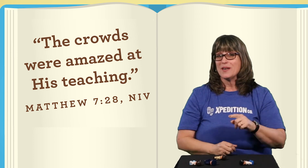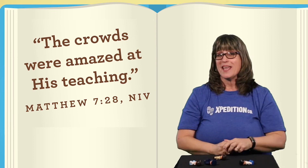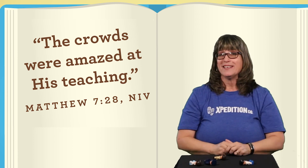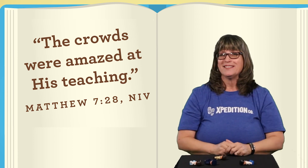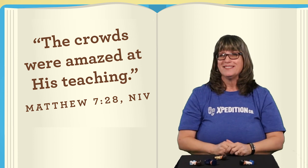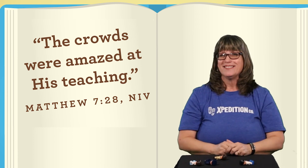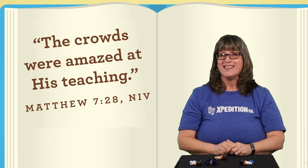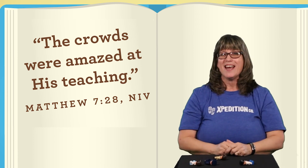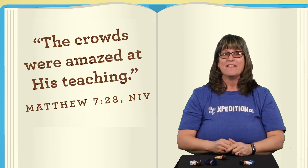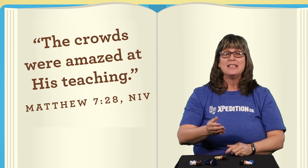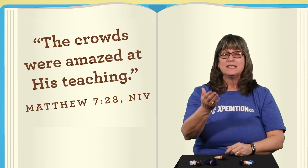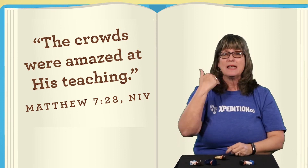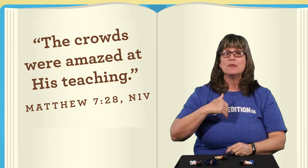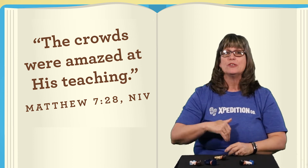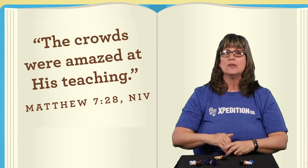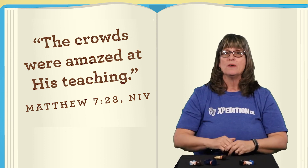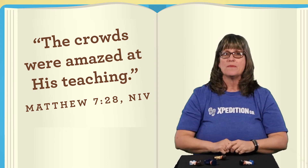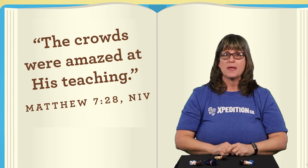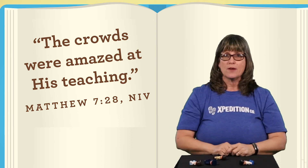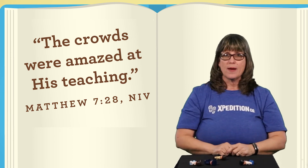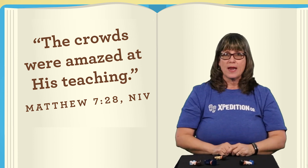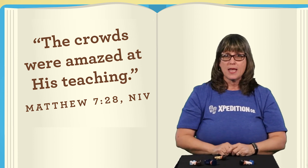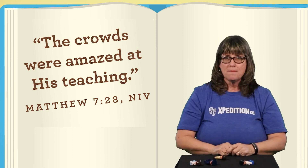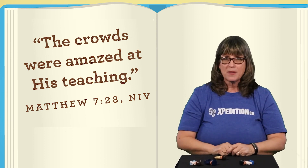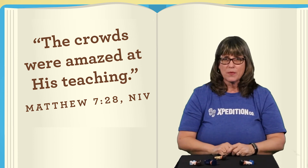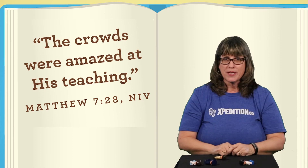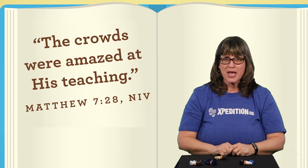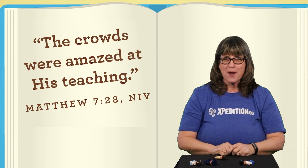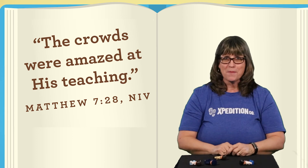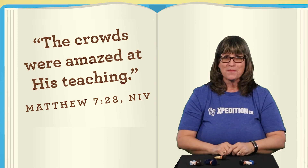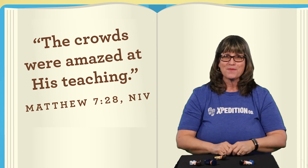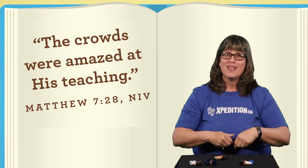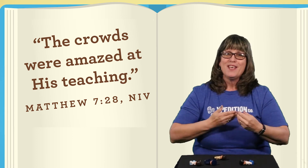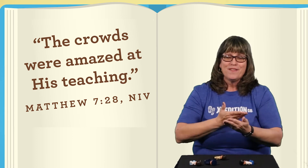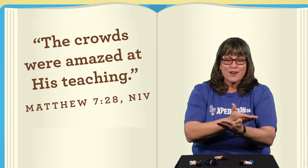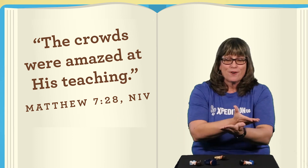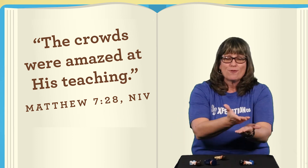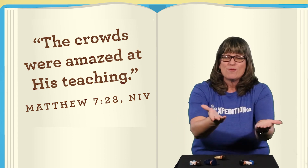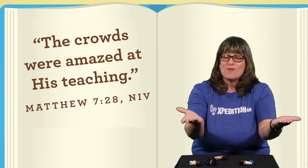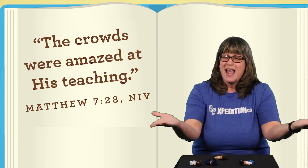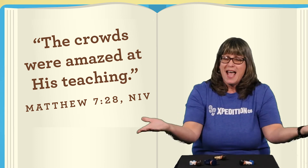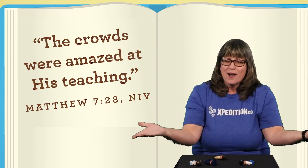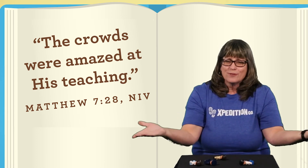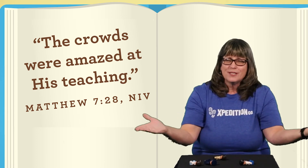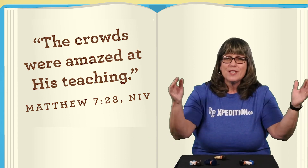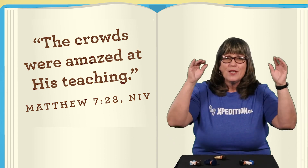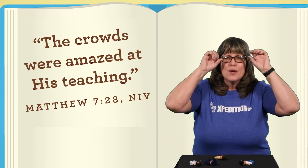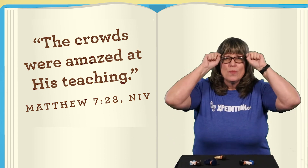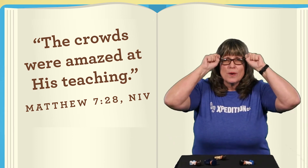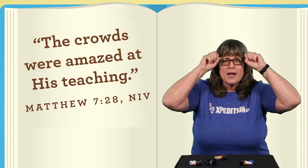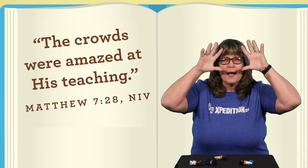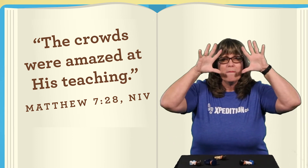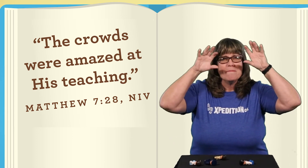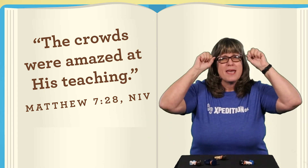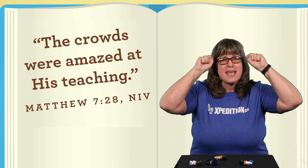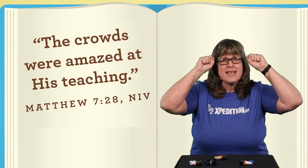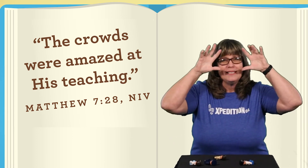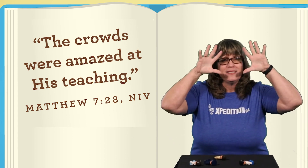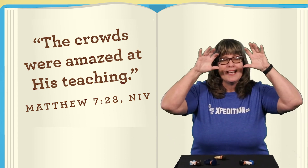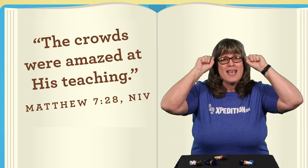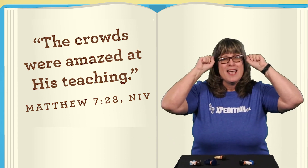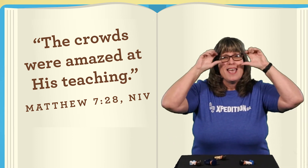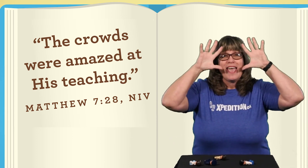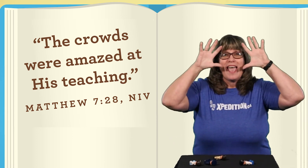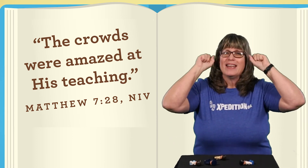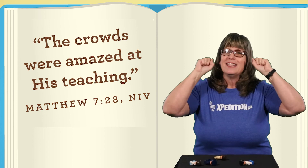Matthew 7:28. All right, this time you do it with me. You ready? Here we go. The crowds were